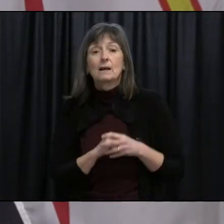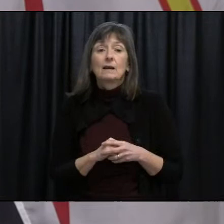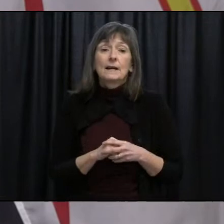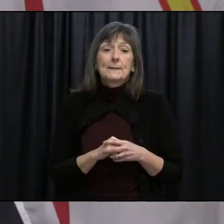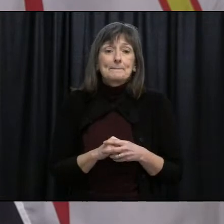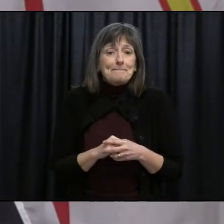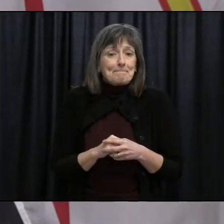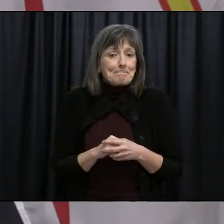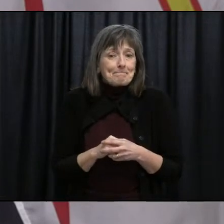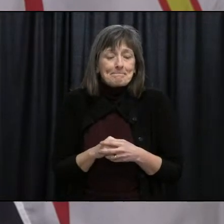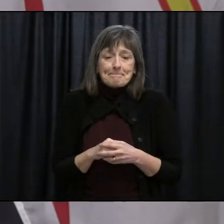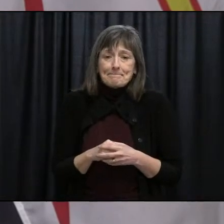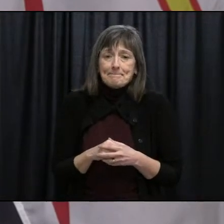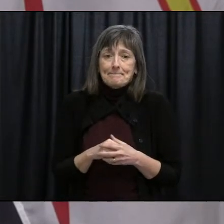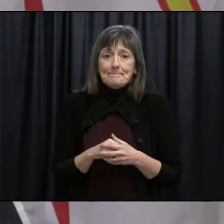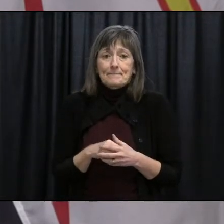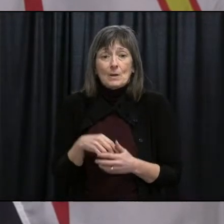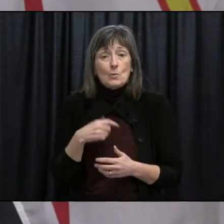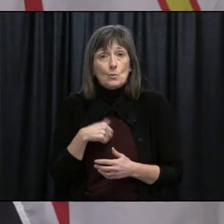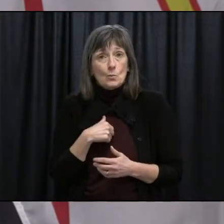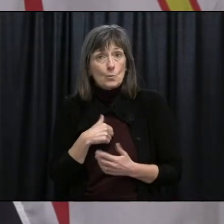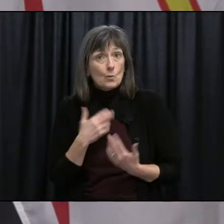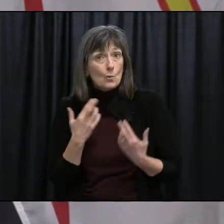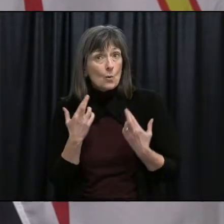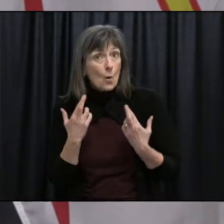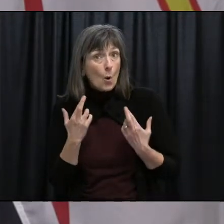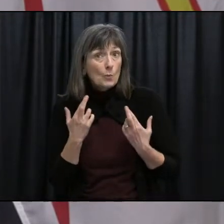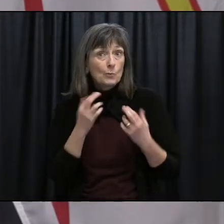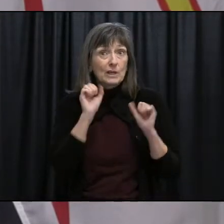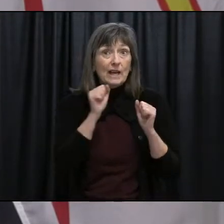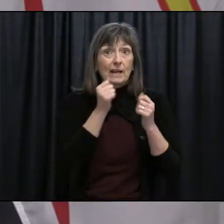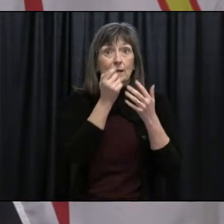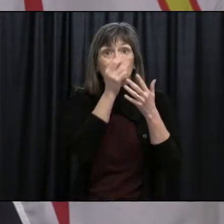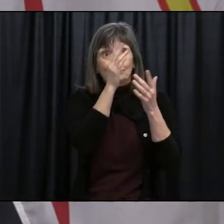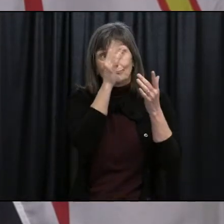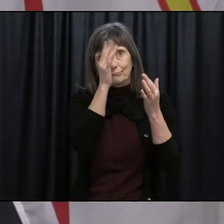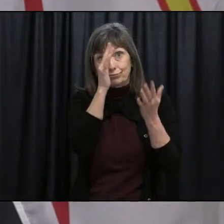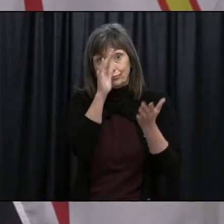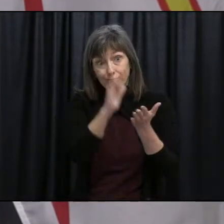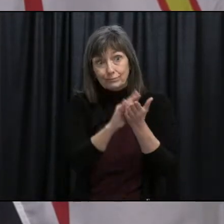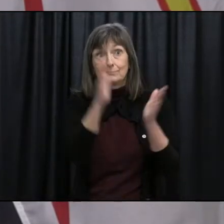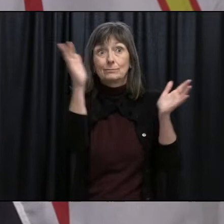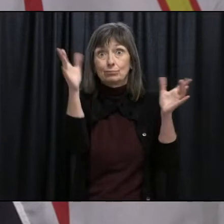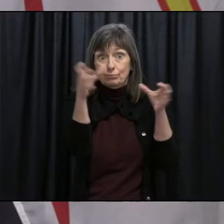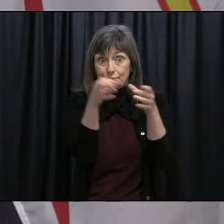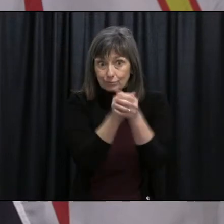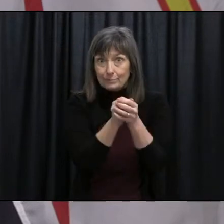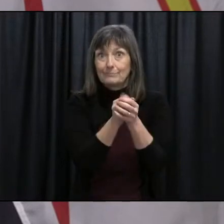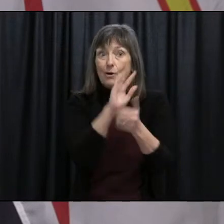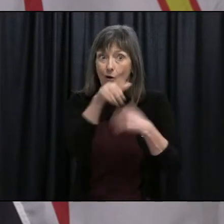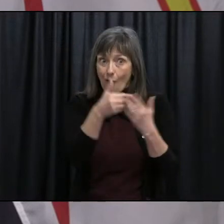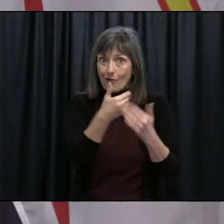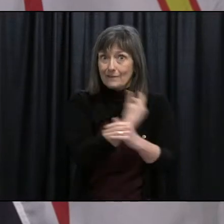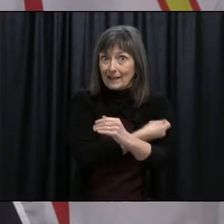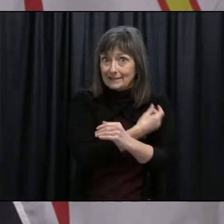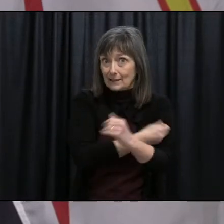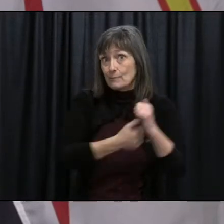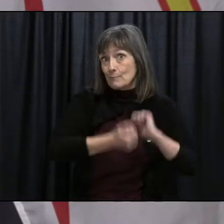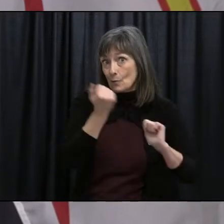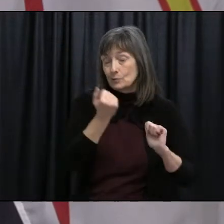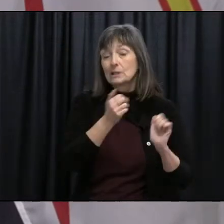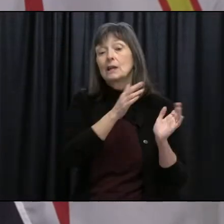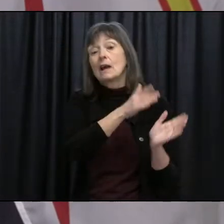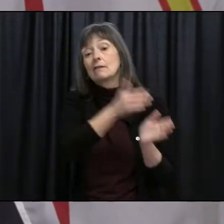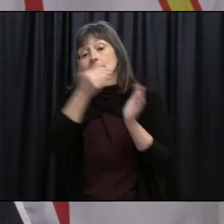So we certainly hope to be able to make good progress through that group, and then some of our other